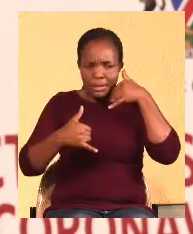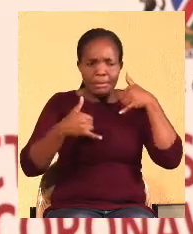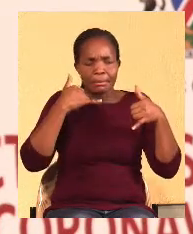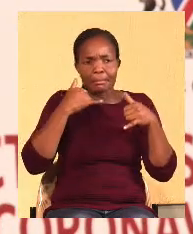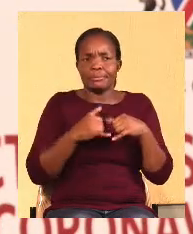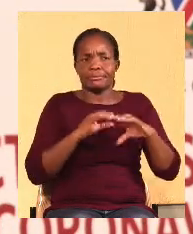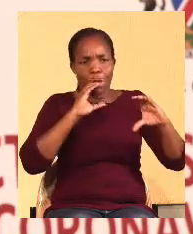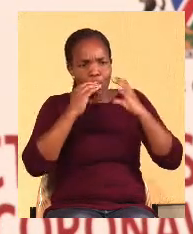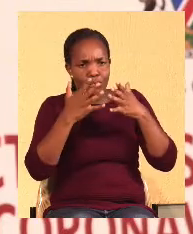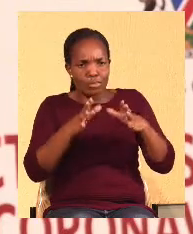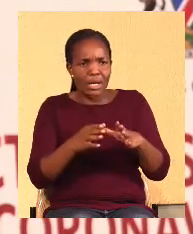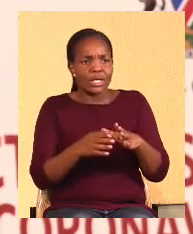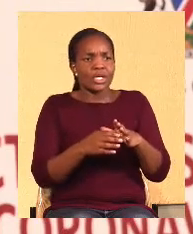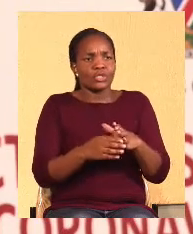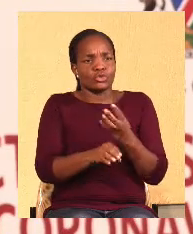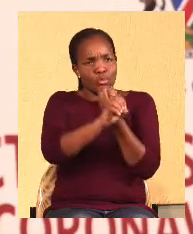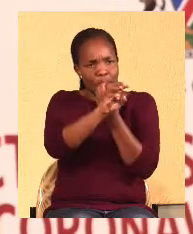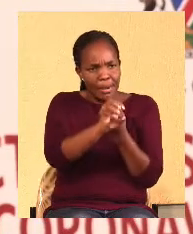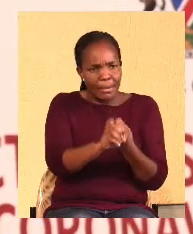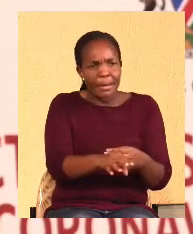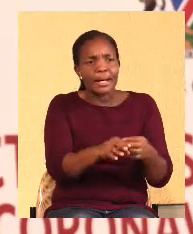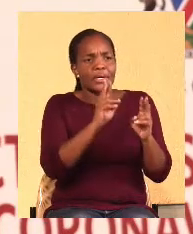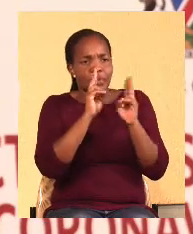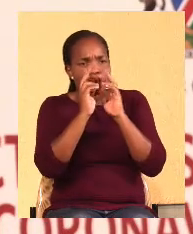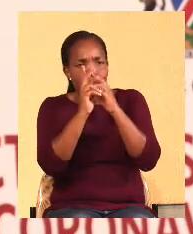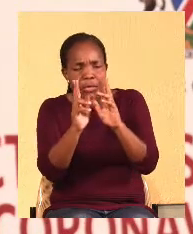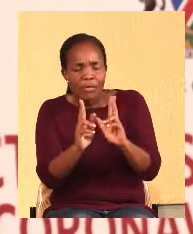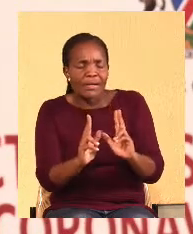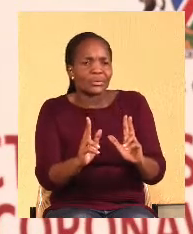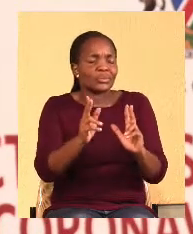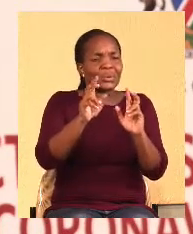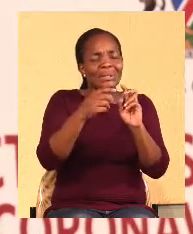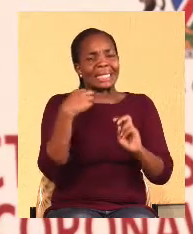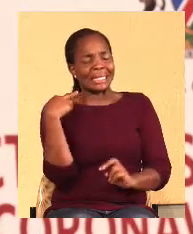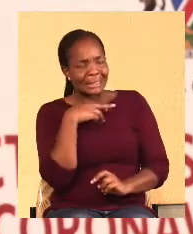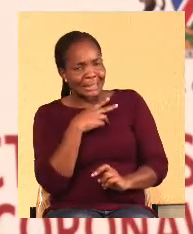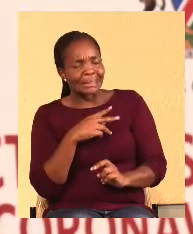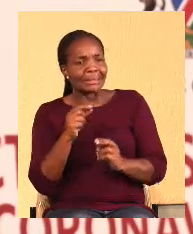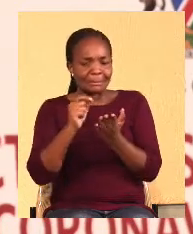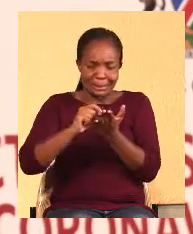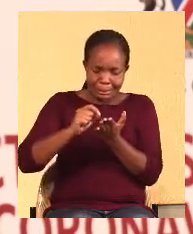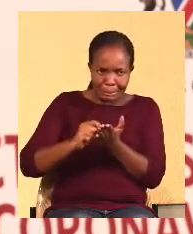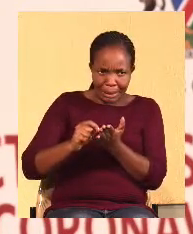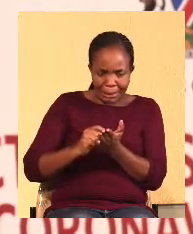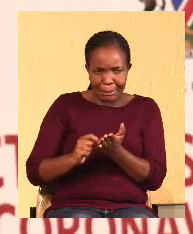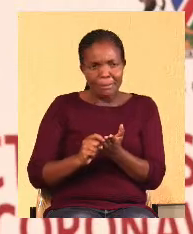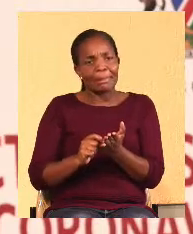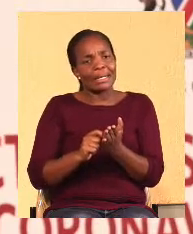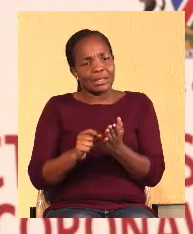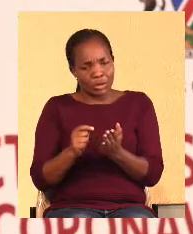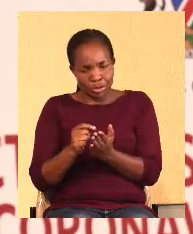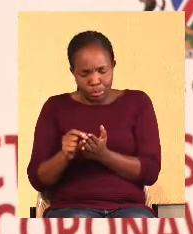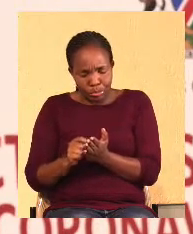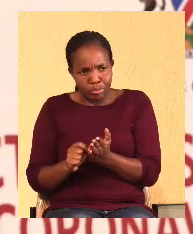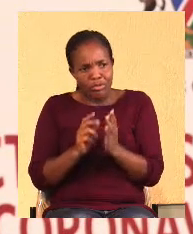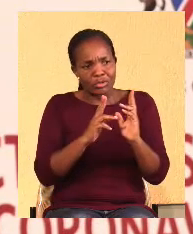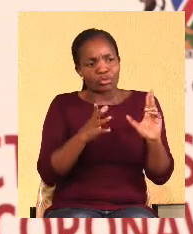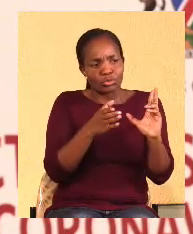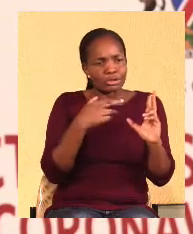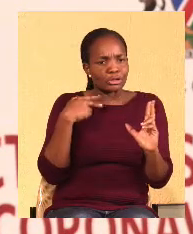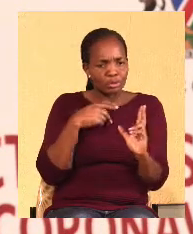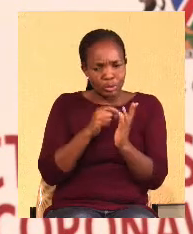We respond to questions, receive complaints and concerns from the public and channel them further.